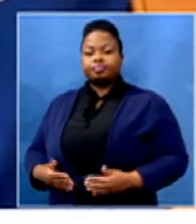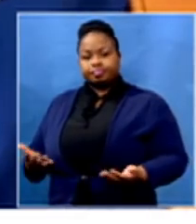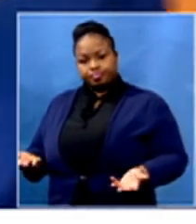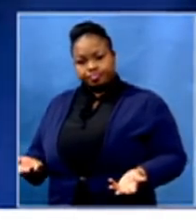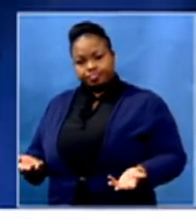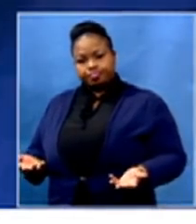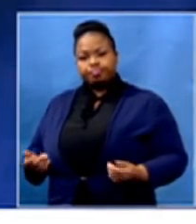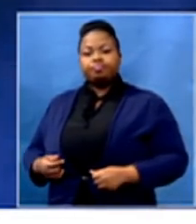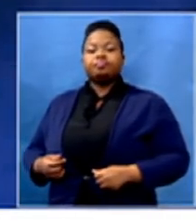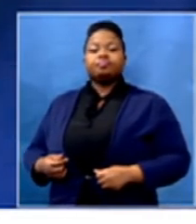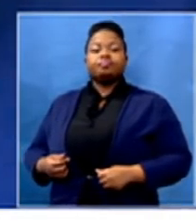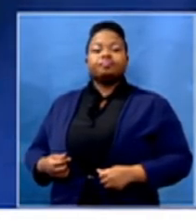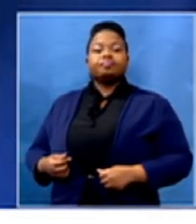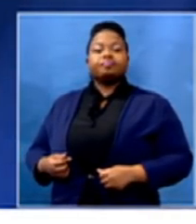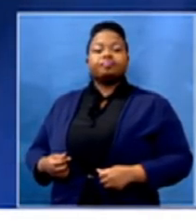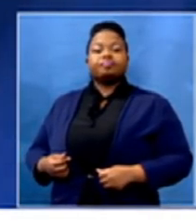that we deal with